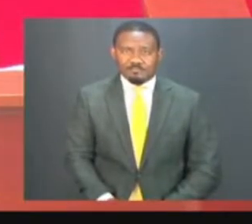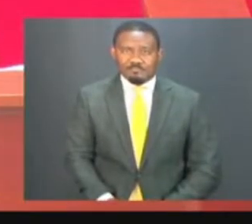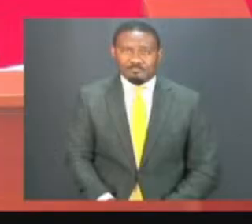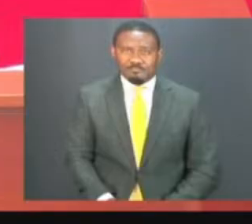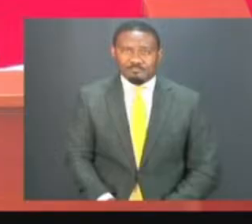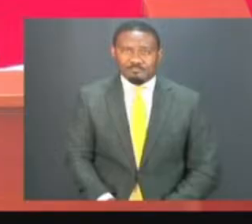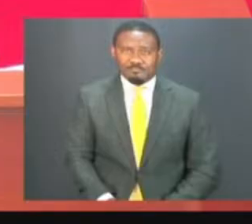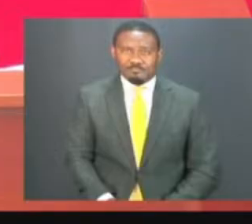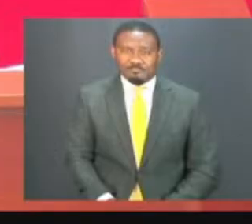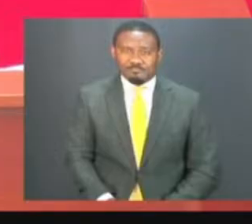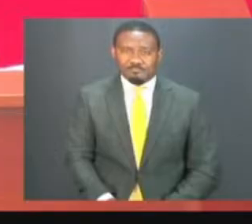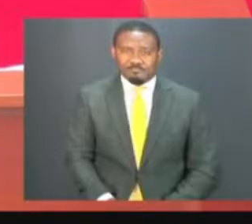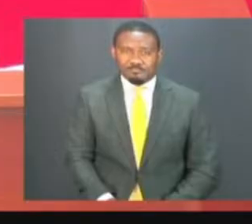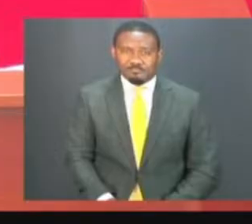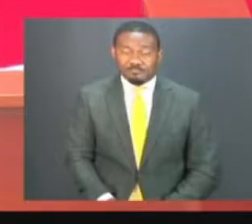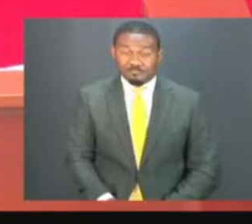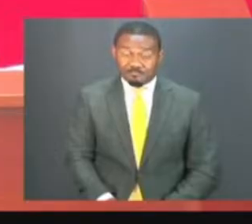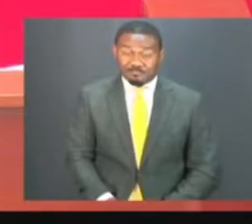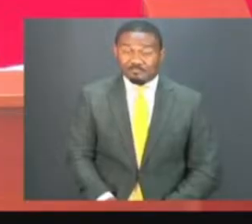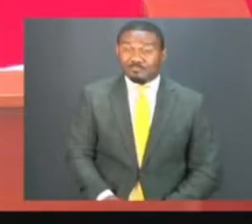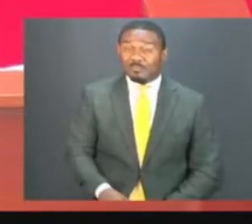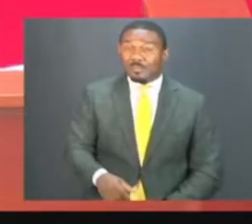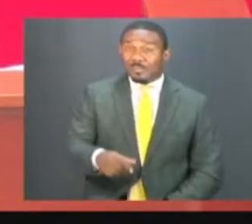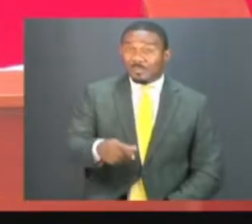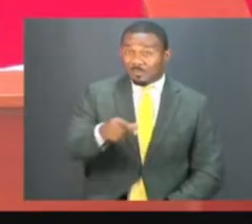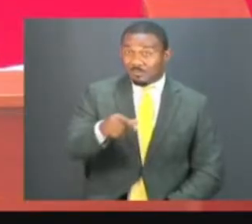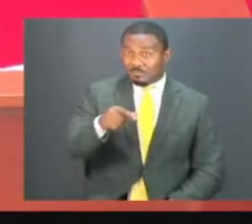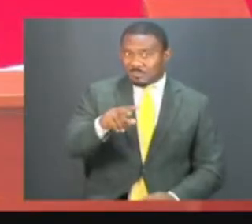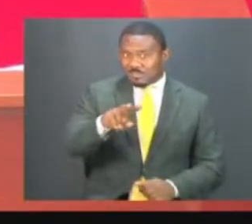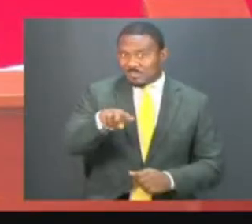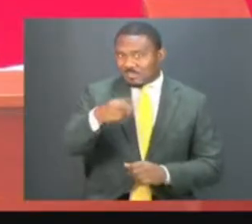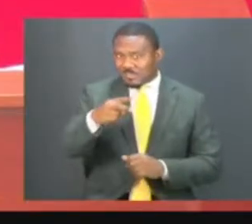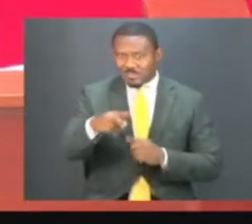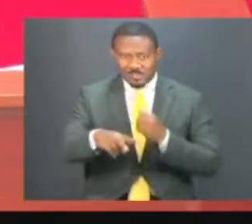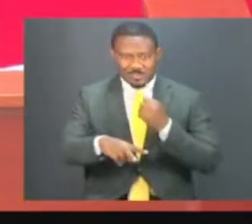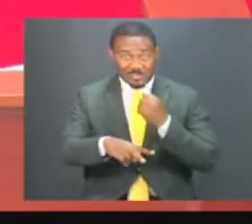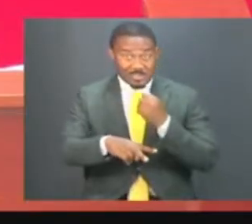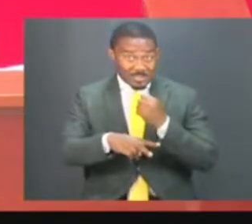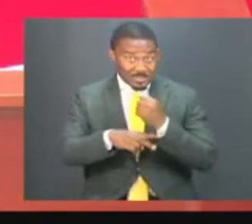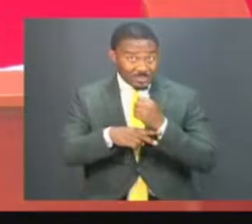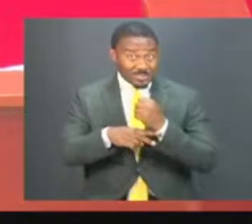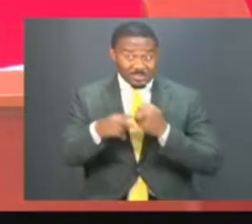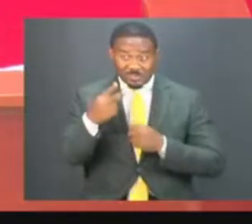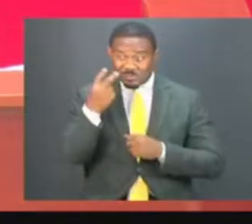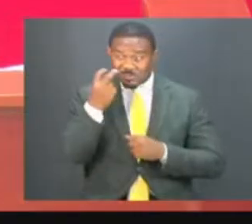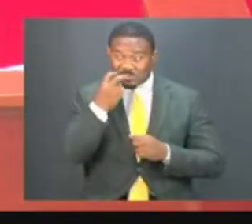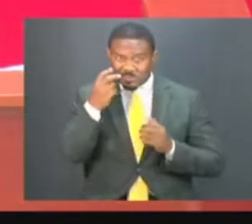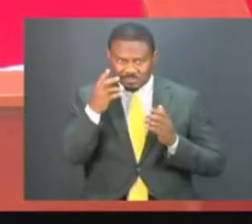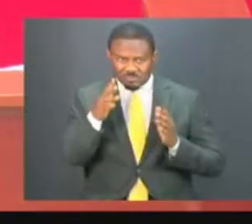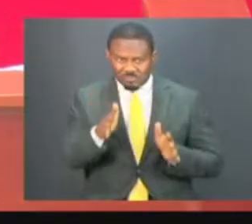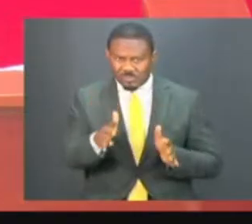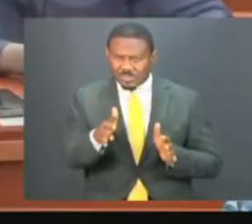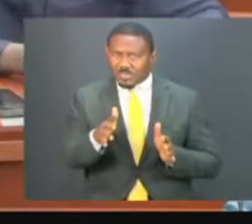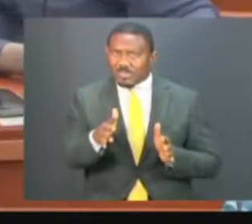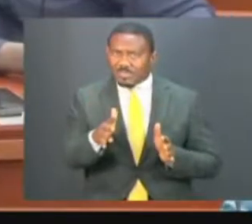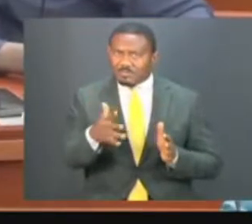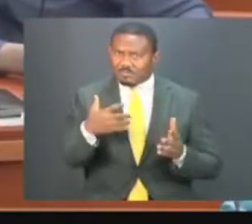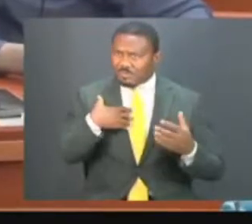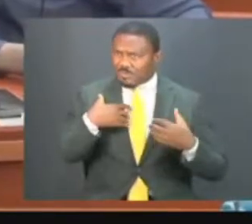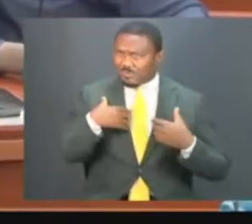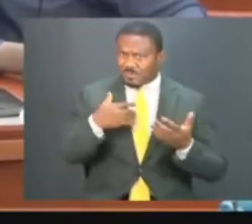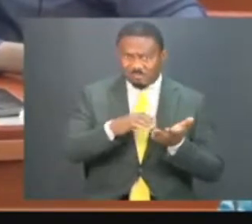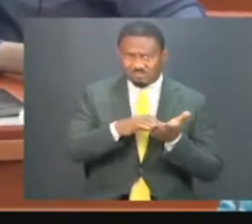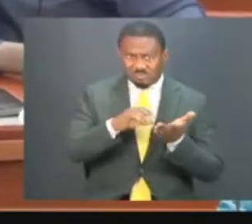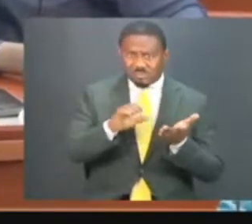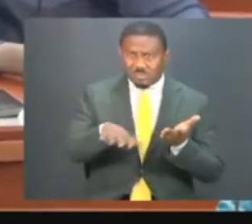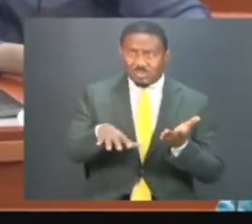the application made by the second deputy, I think I'm happy you have acceded to that request and also duly